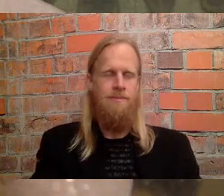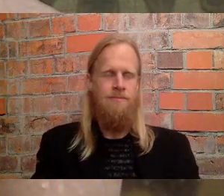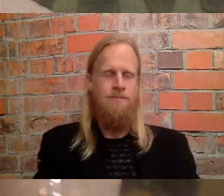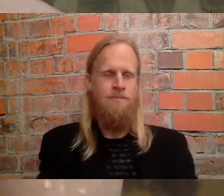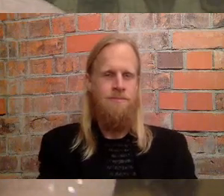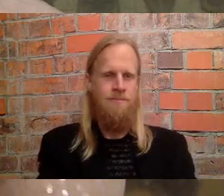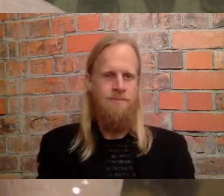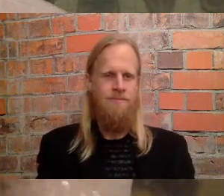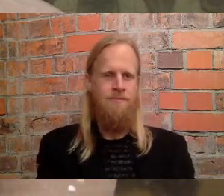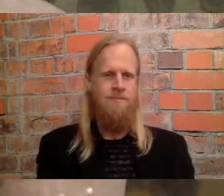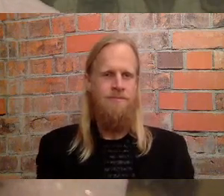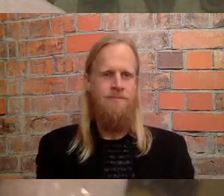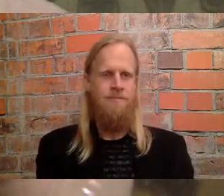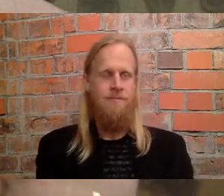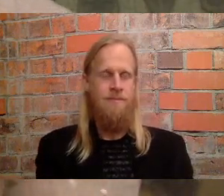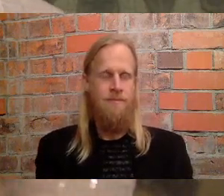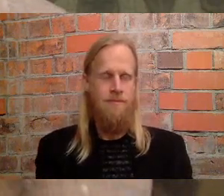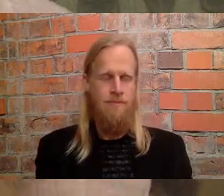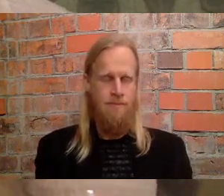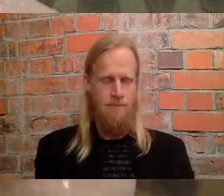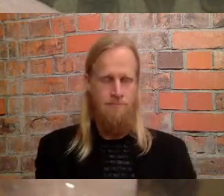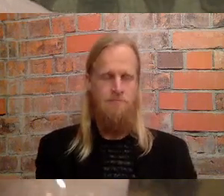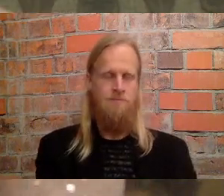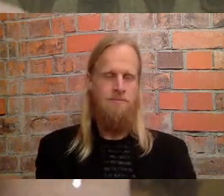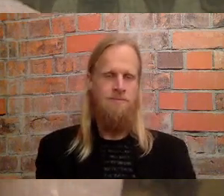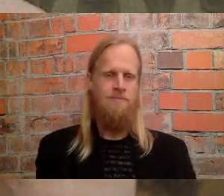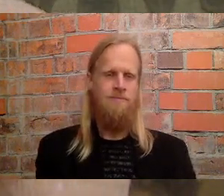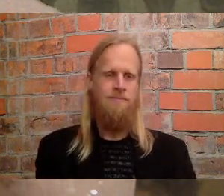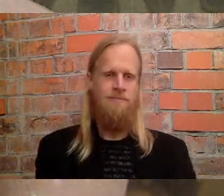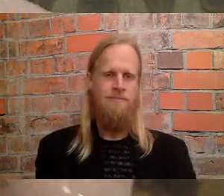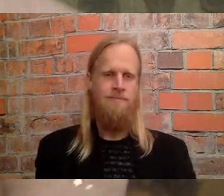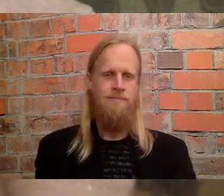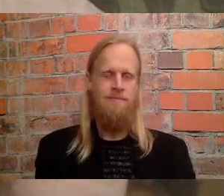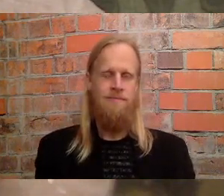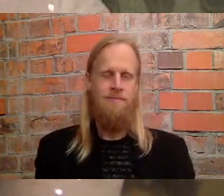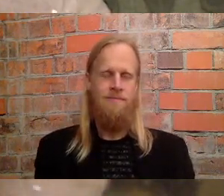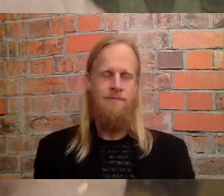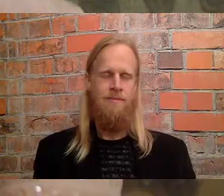ribs. Are you afraid that you won't make enough money?